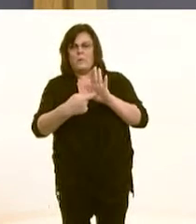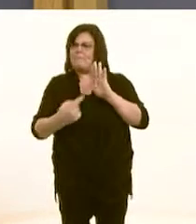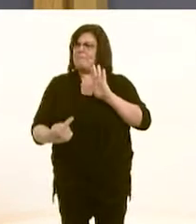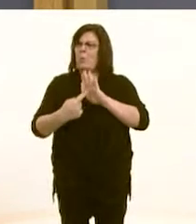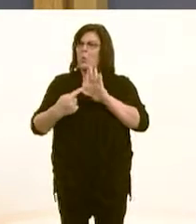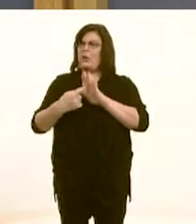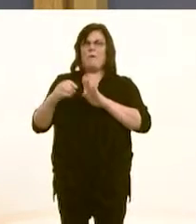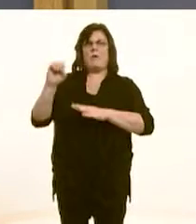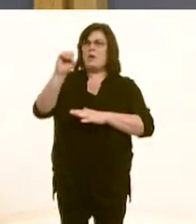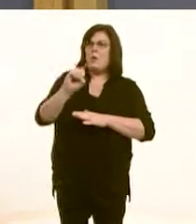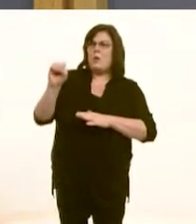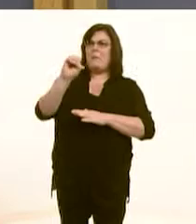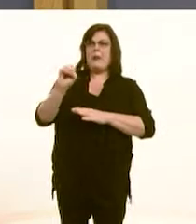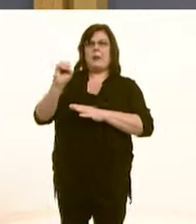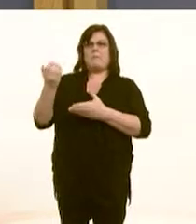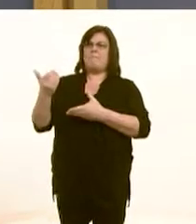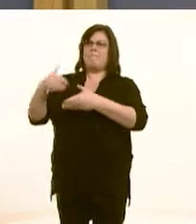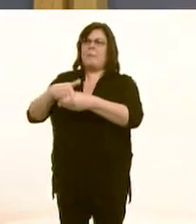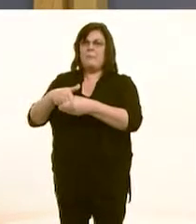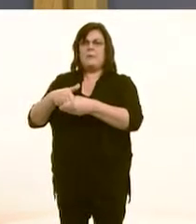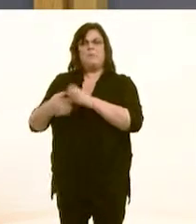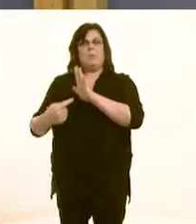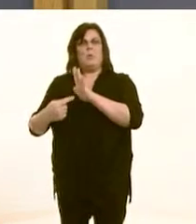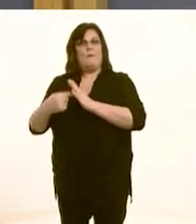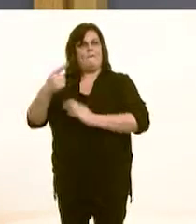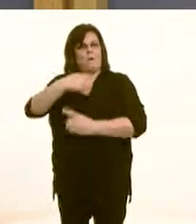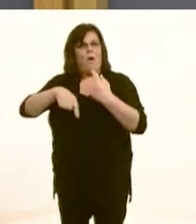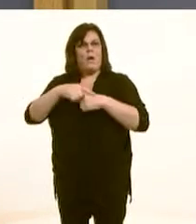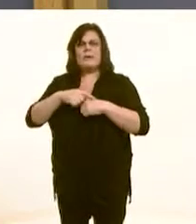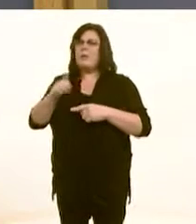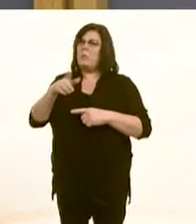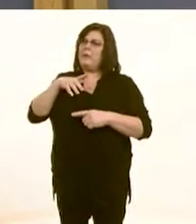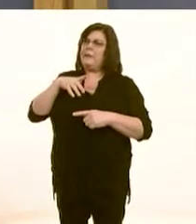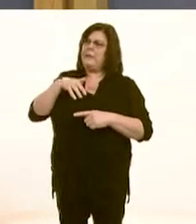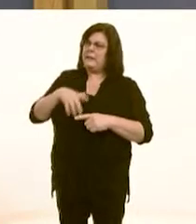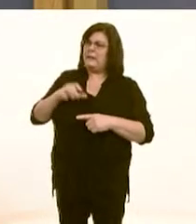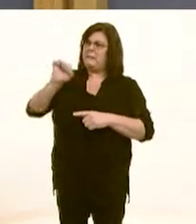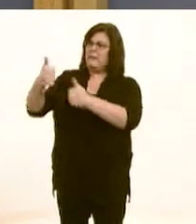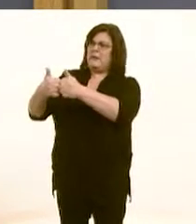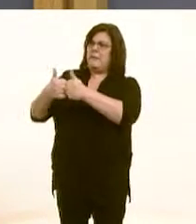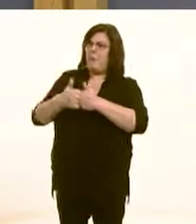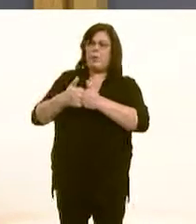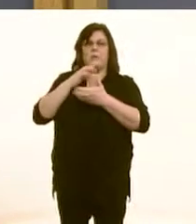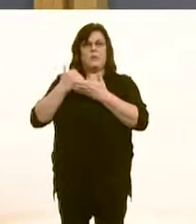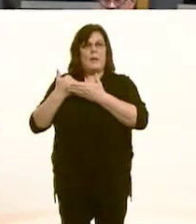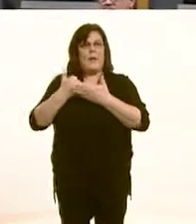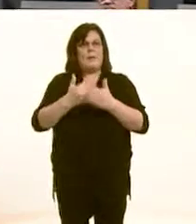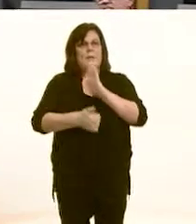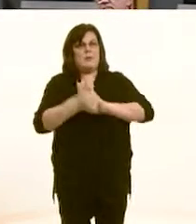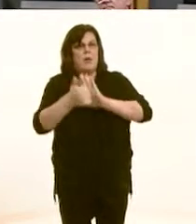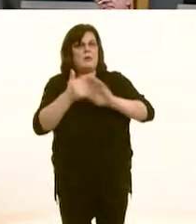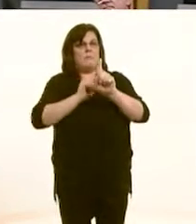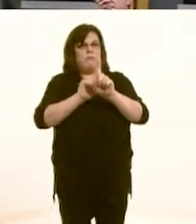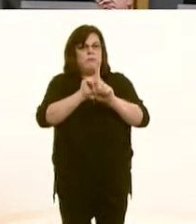importance of EU membership to Wales, and that it can be used effectively to boost skill levels through programmes such as apprenticeships and working